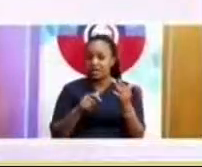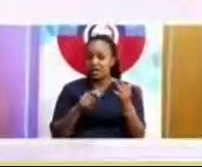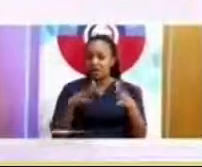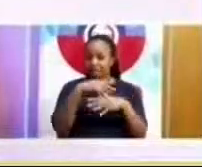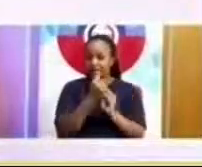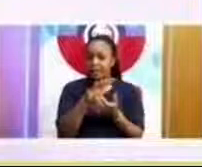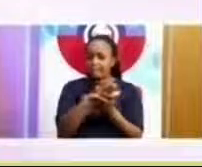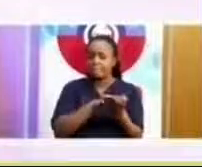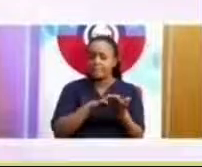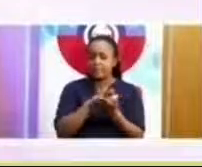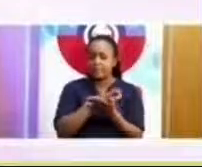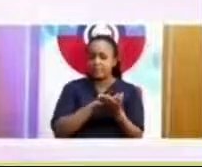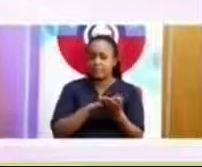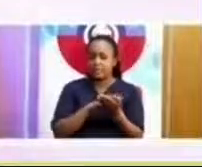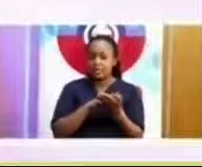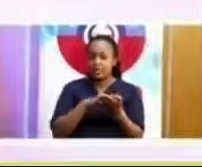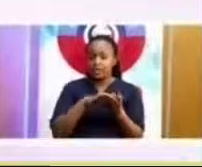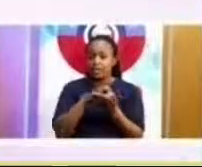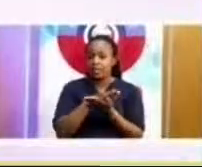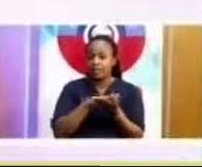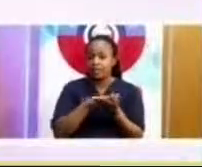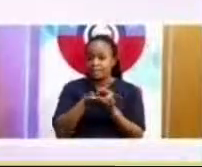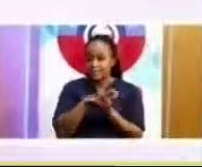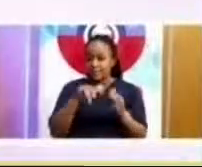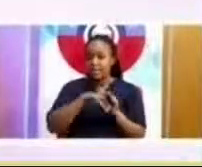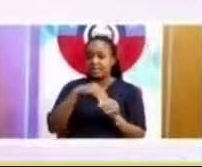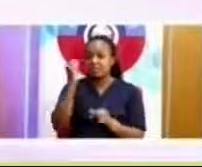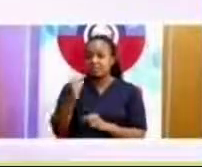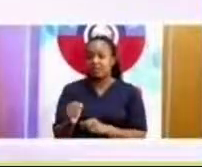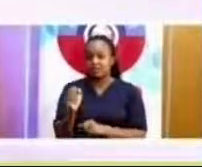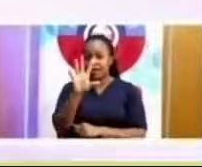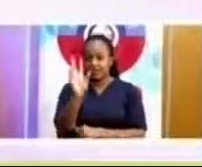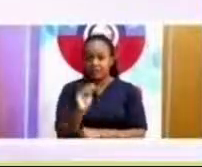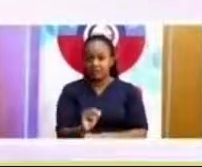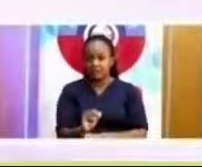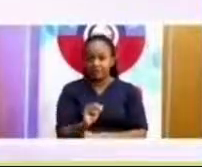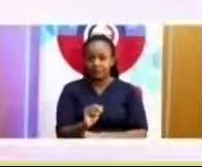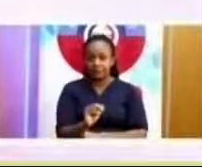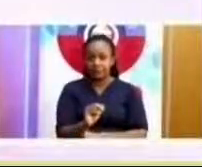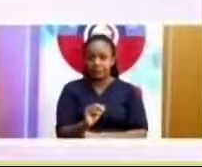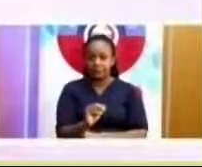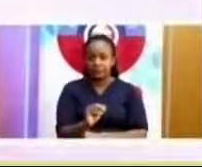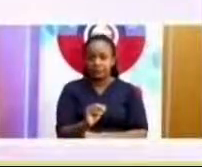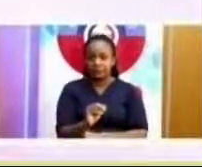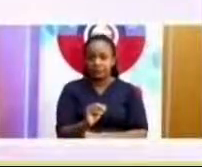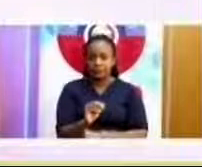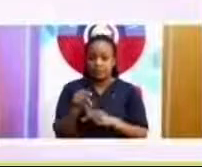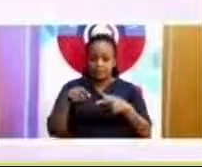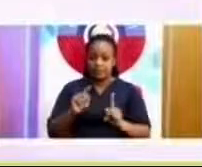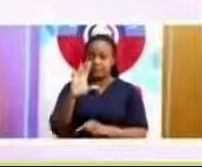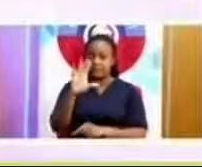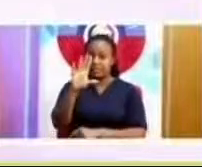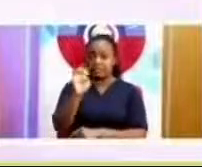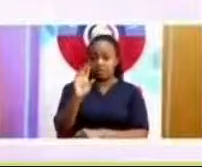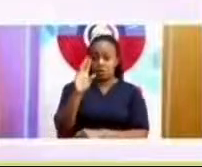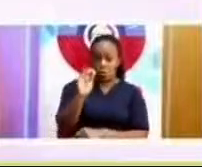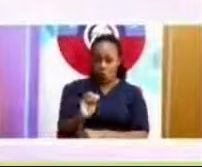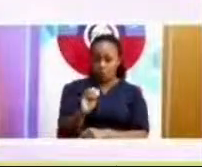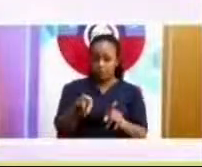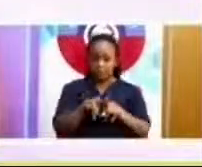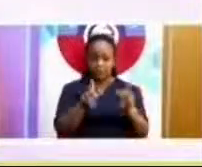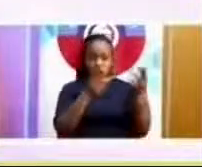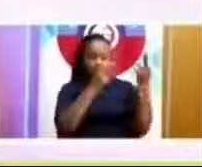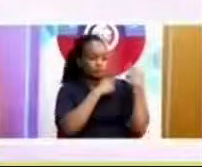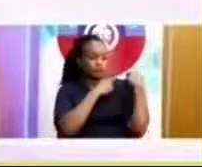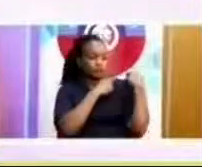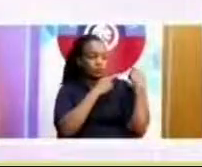in South Africa, in Pretoria. Mr. Wart is the organization's chief executive officer and is responsible for its overall